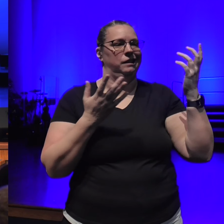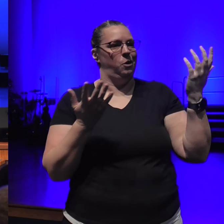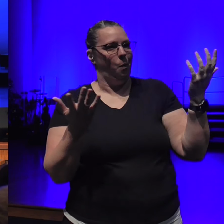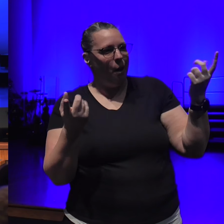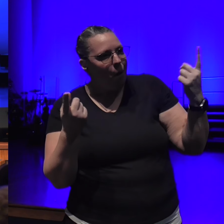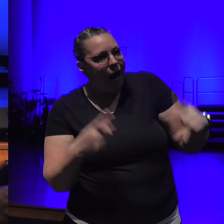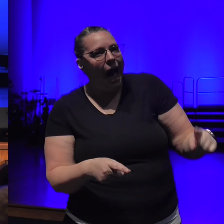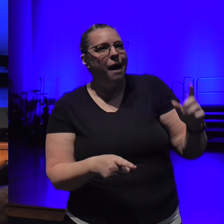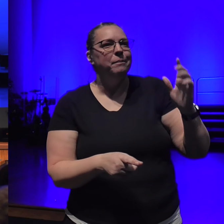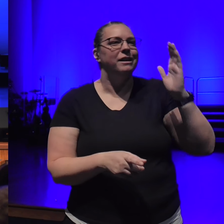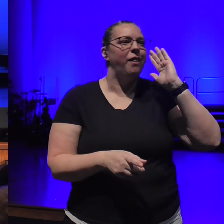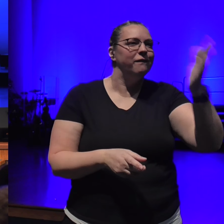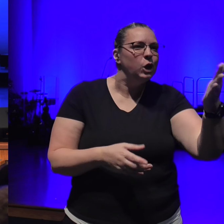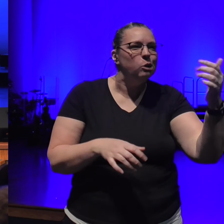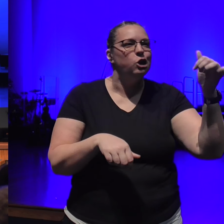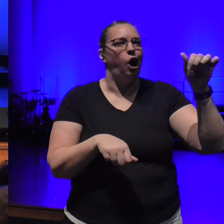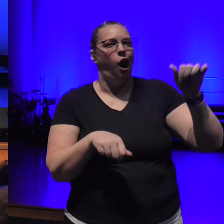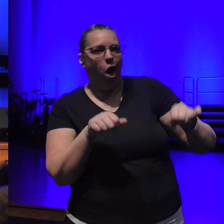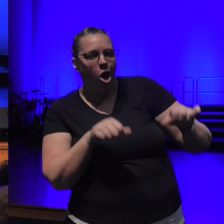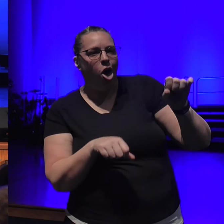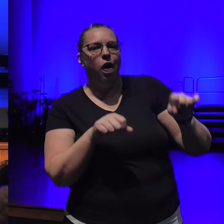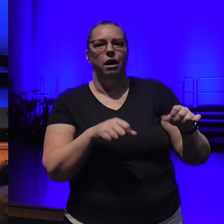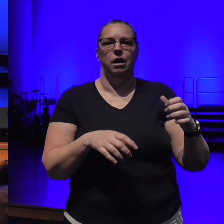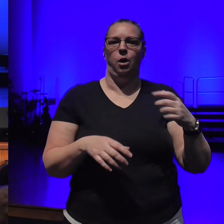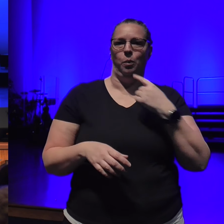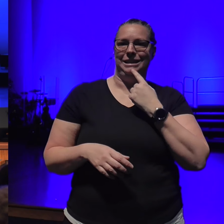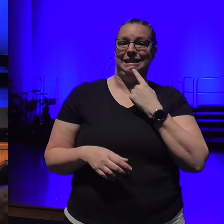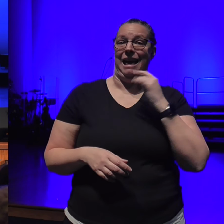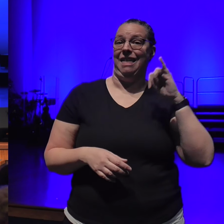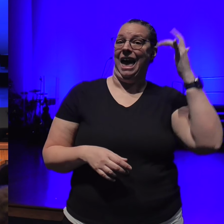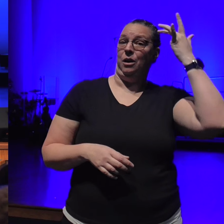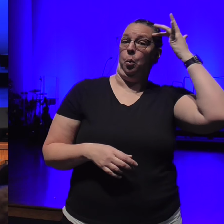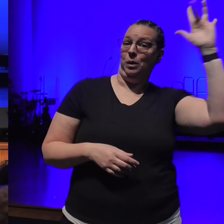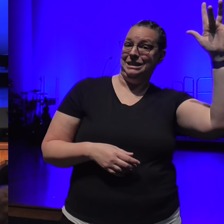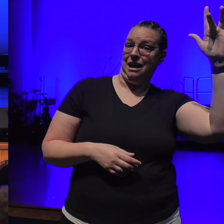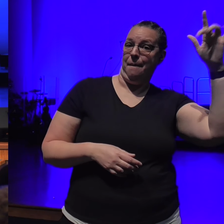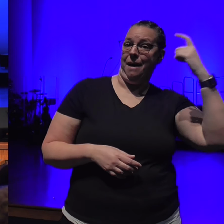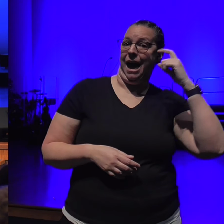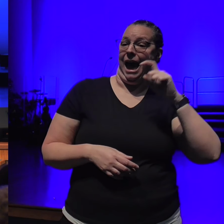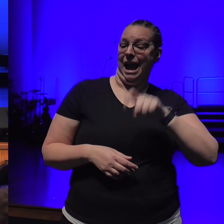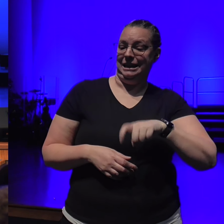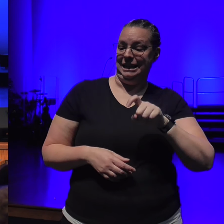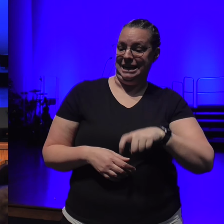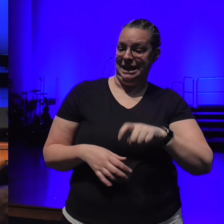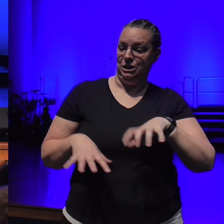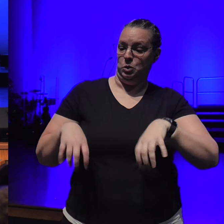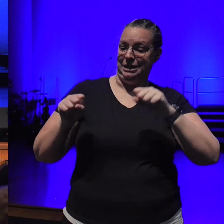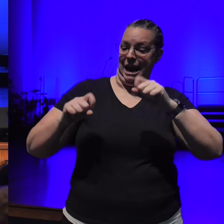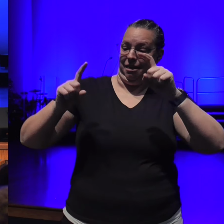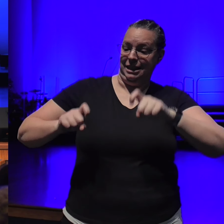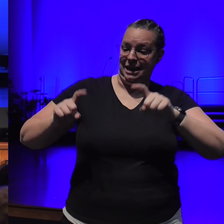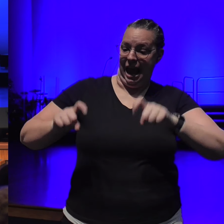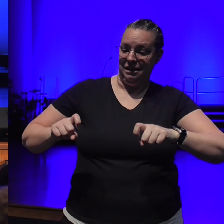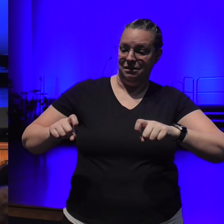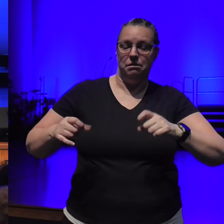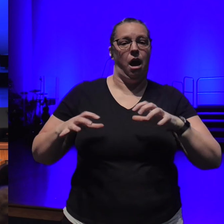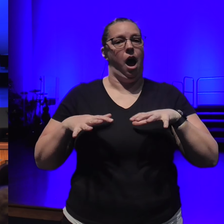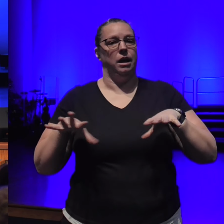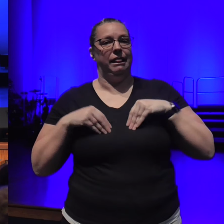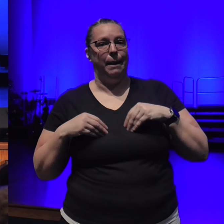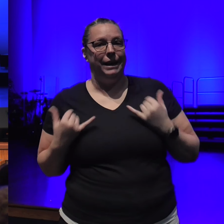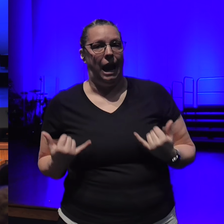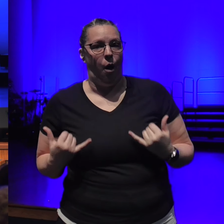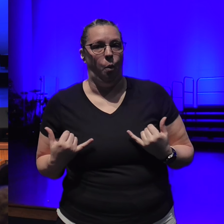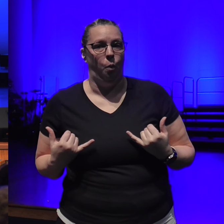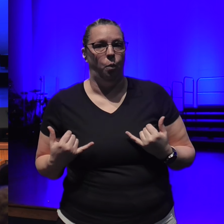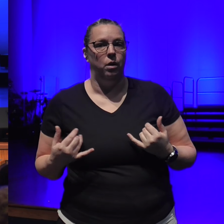place. What we're called to do in affirmative prayer is to say, that wisdom that I need to take that exam, I claim it now. I'm going to study too.